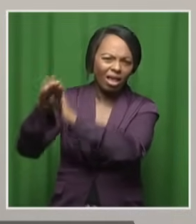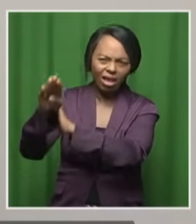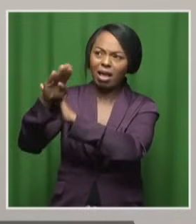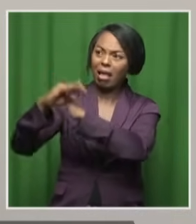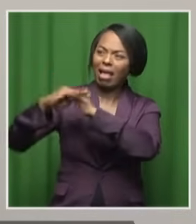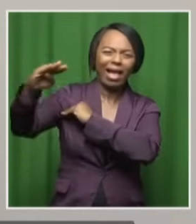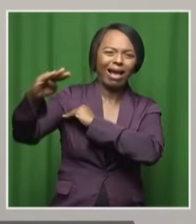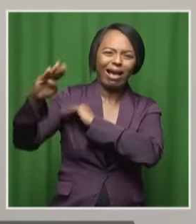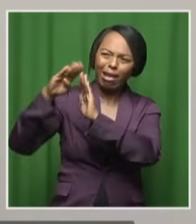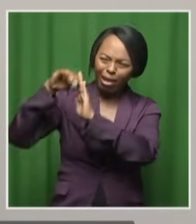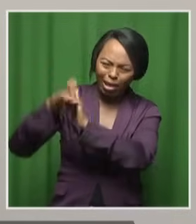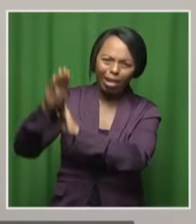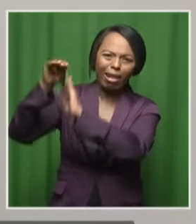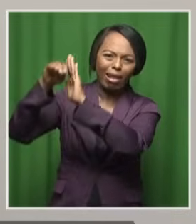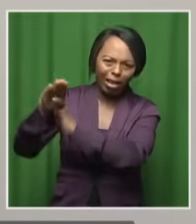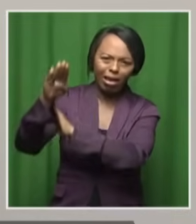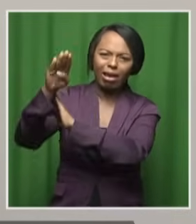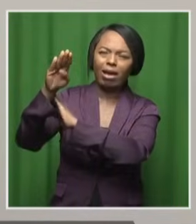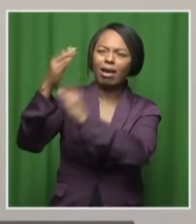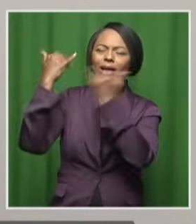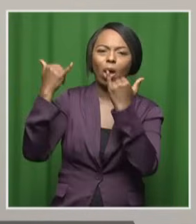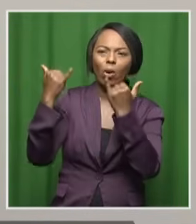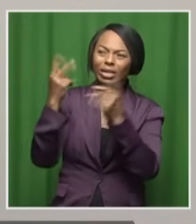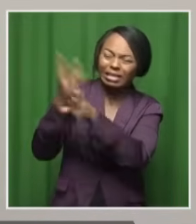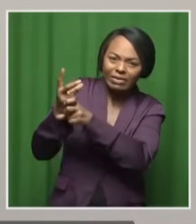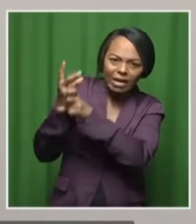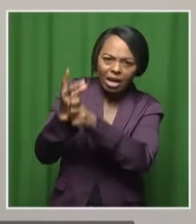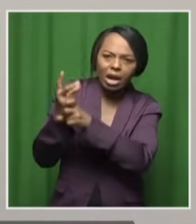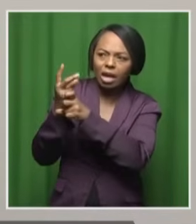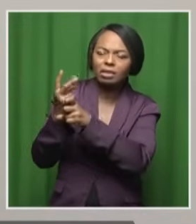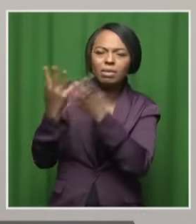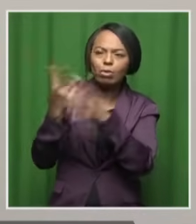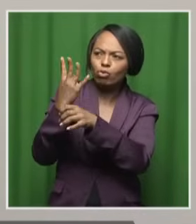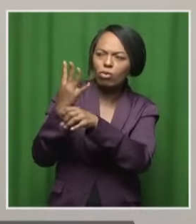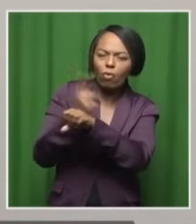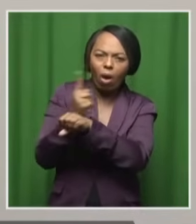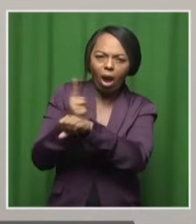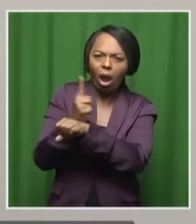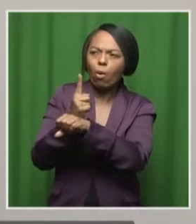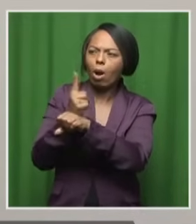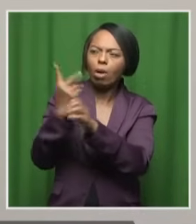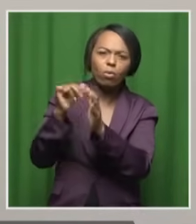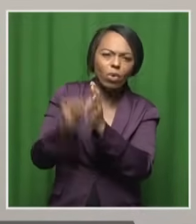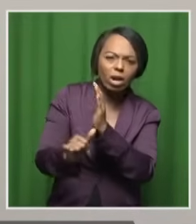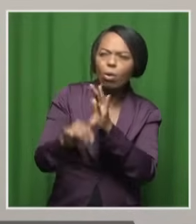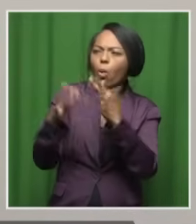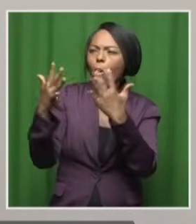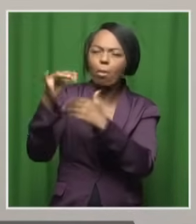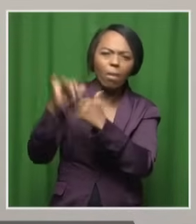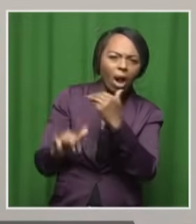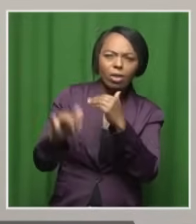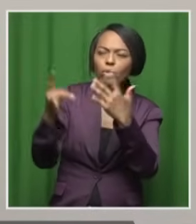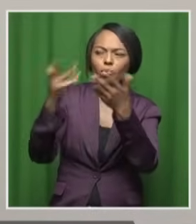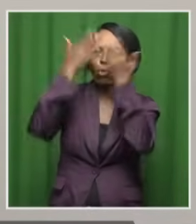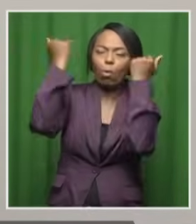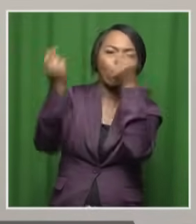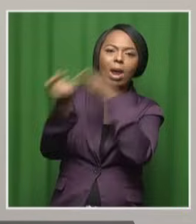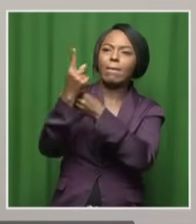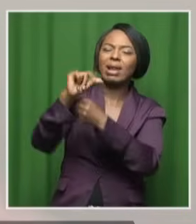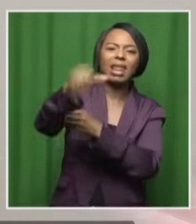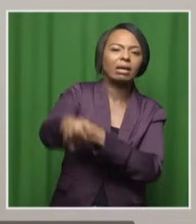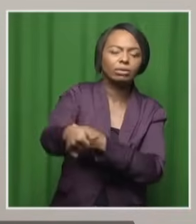it's very difficult to peg, over a 24-hour period, let alone over a week or a month. So you don't really know what's going to happen